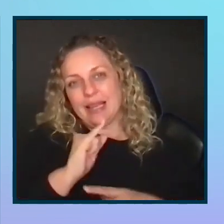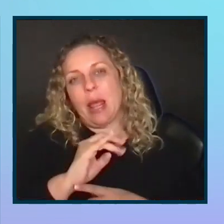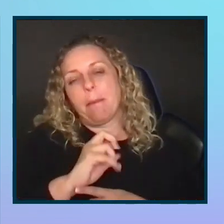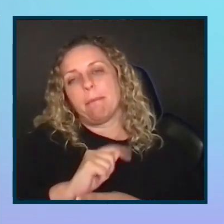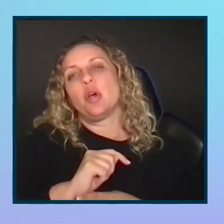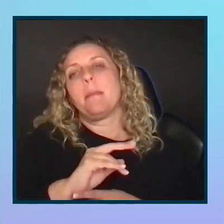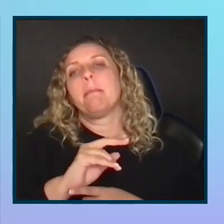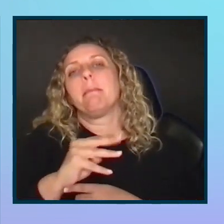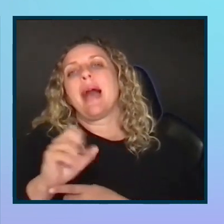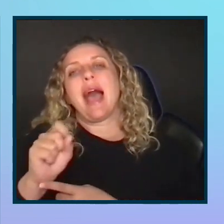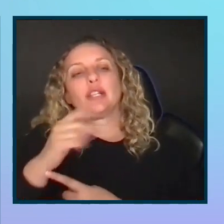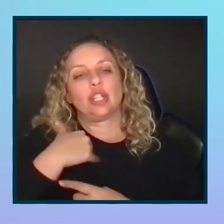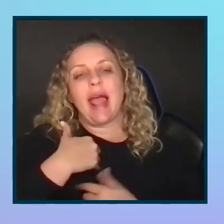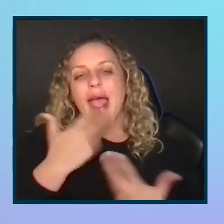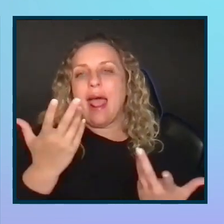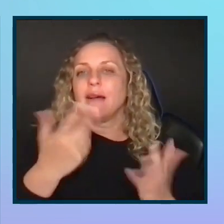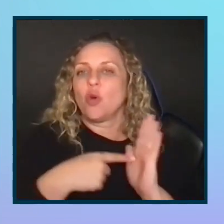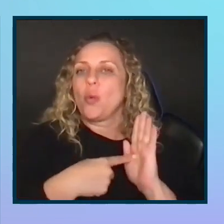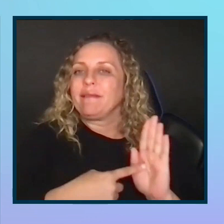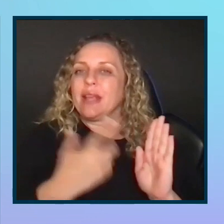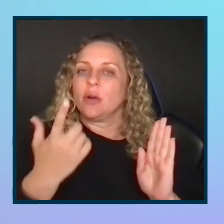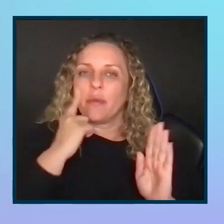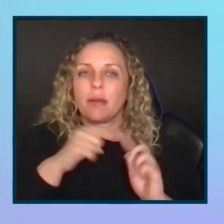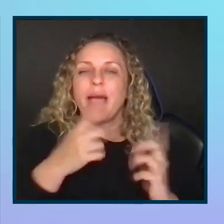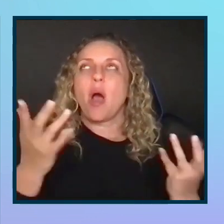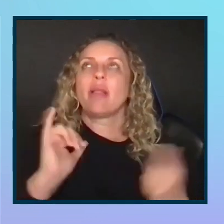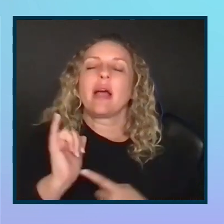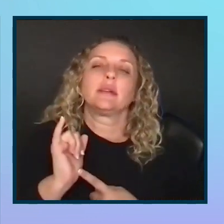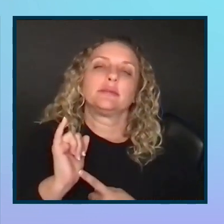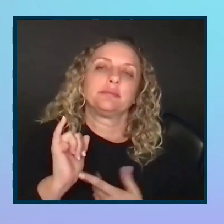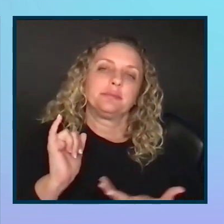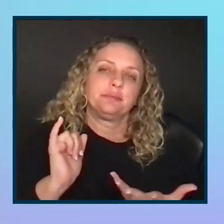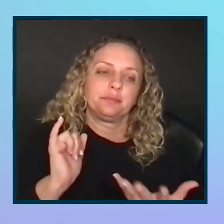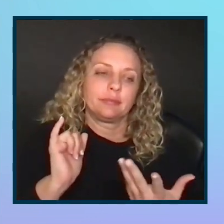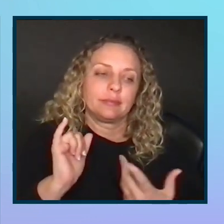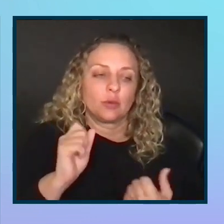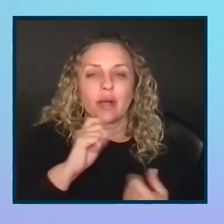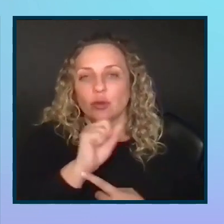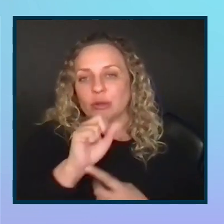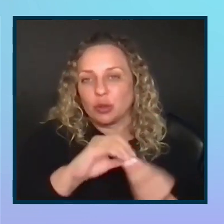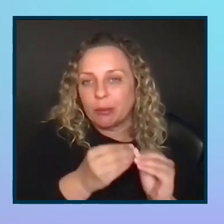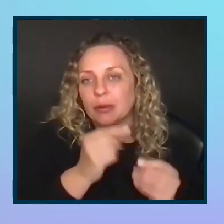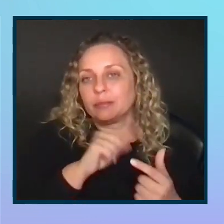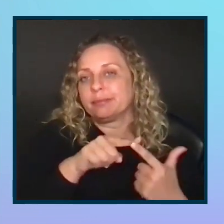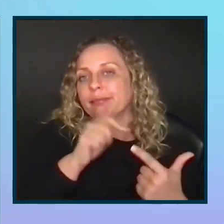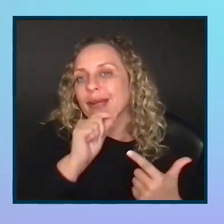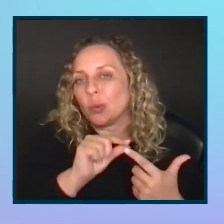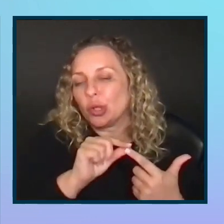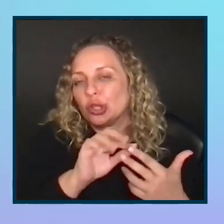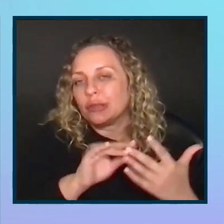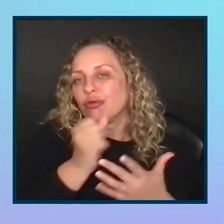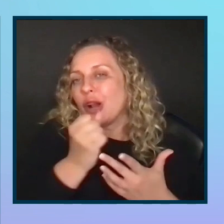a reveal. Especially when we're thinking about things like, we got social security numbers, passwords, and credit